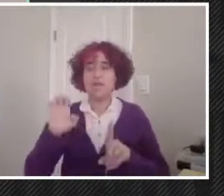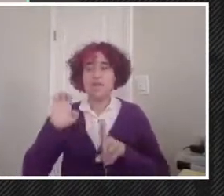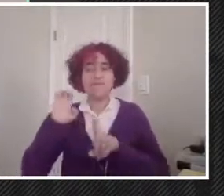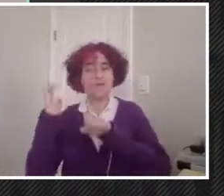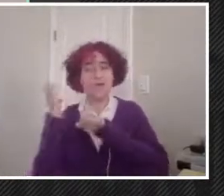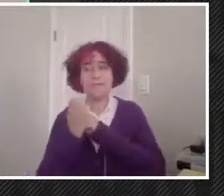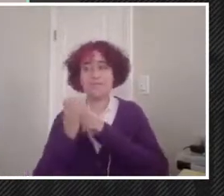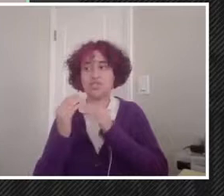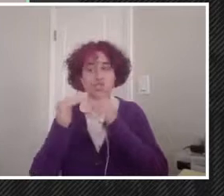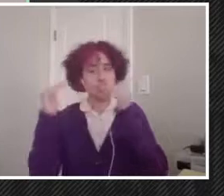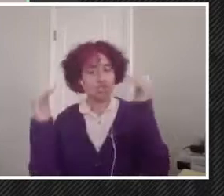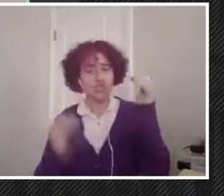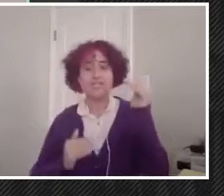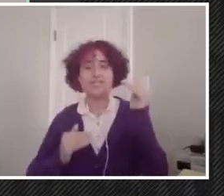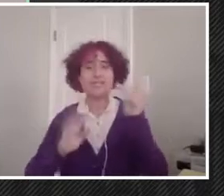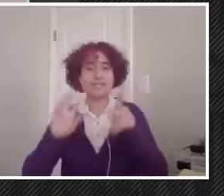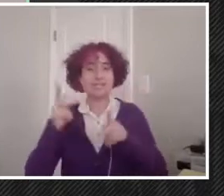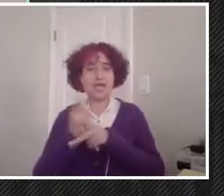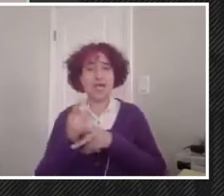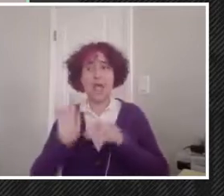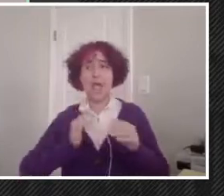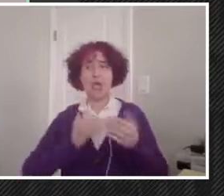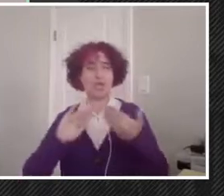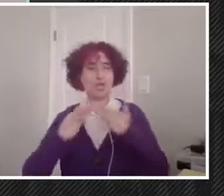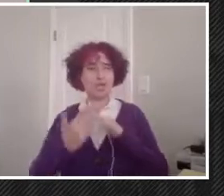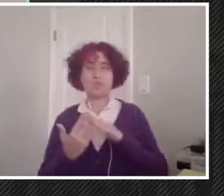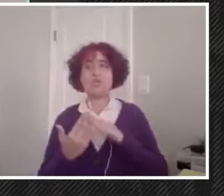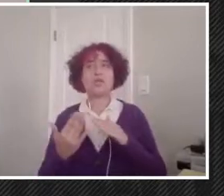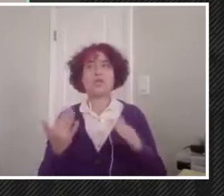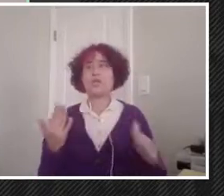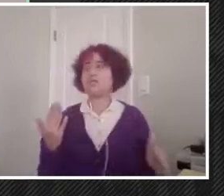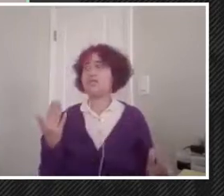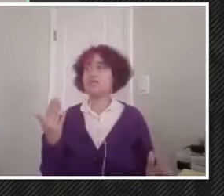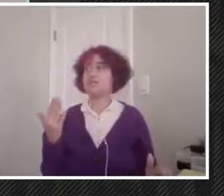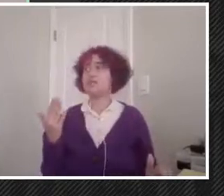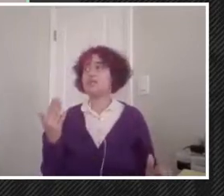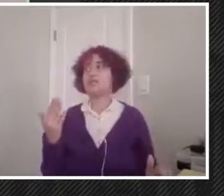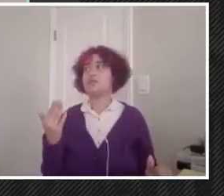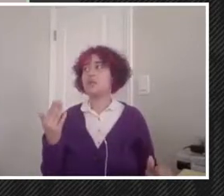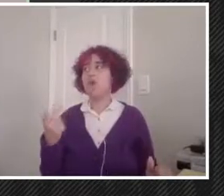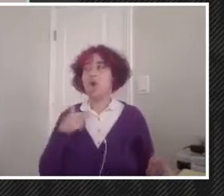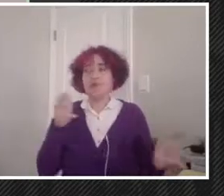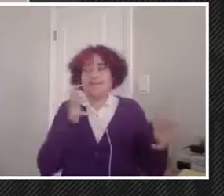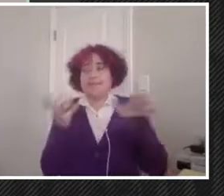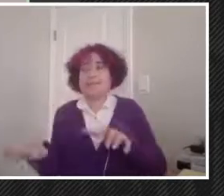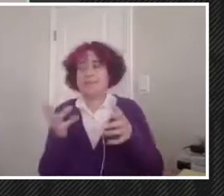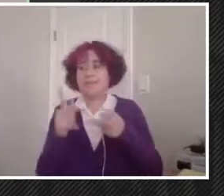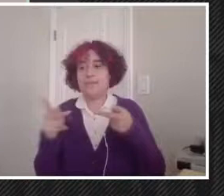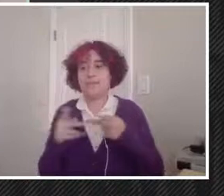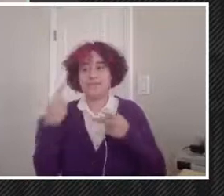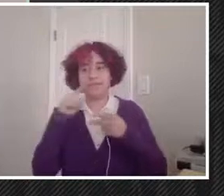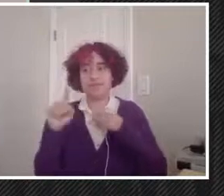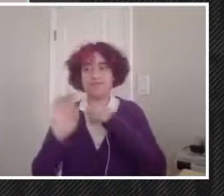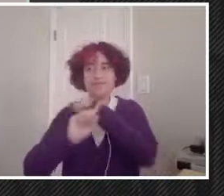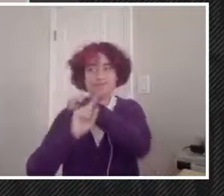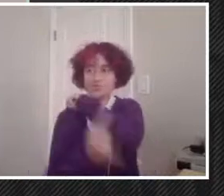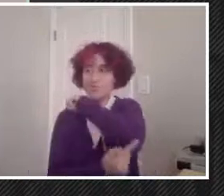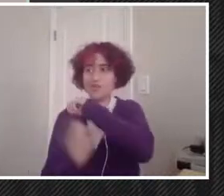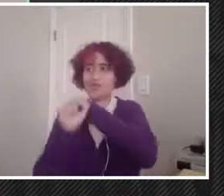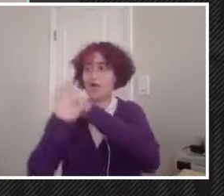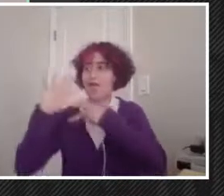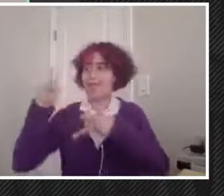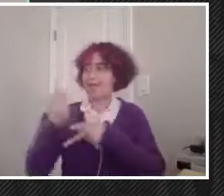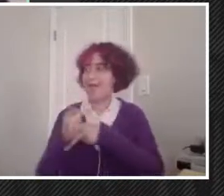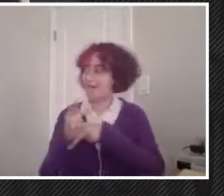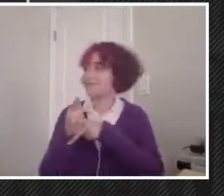communities are dumping sites for, you know, all sorts of